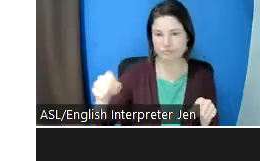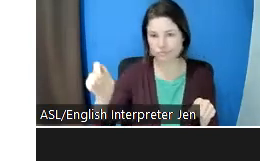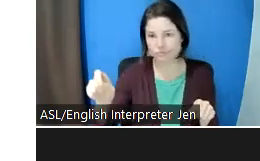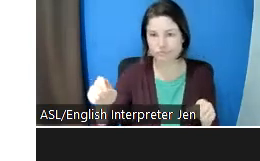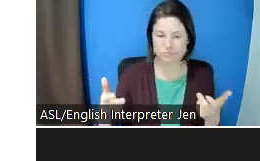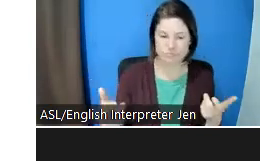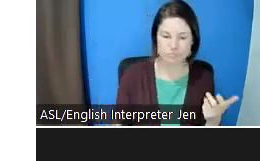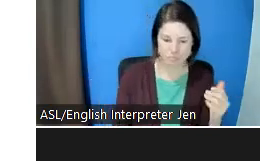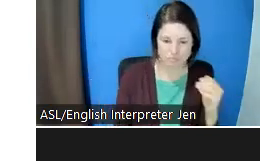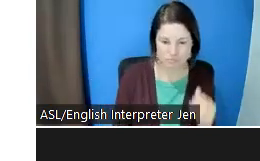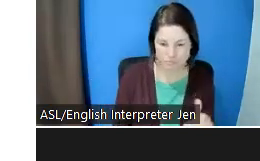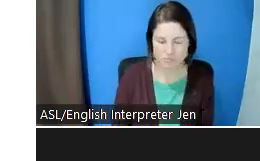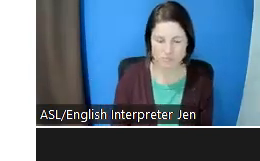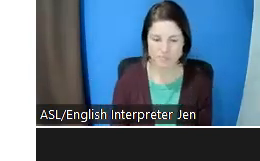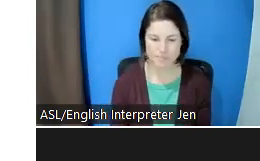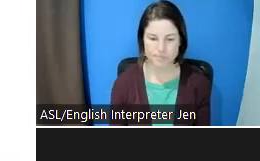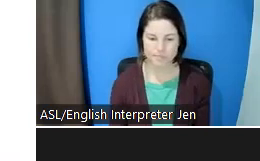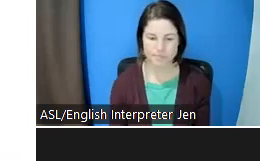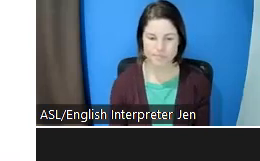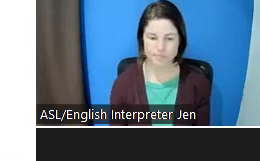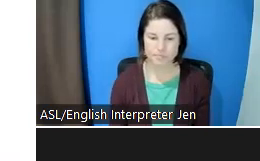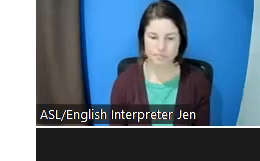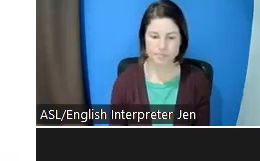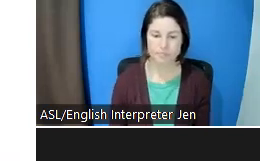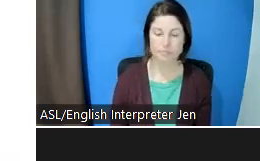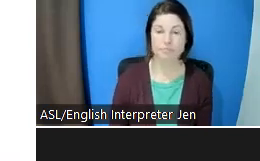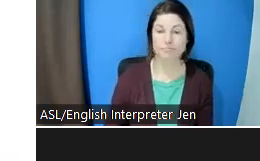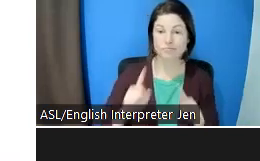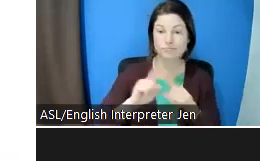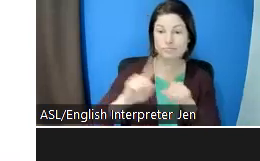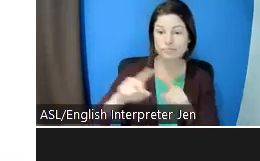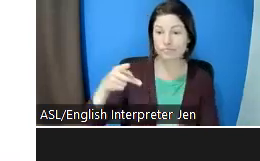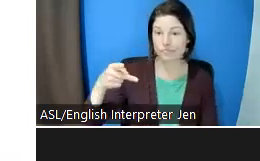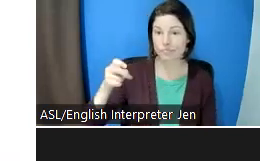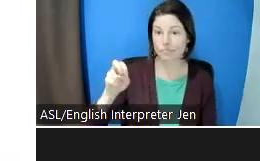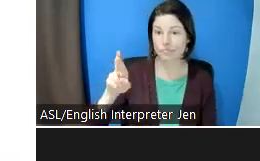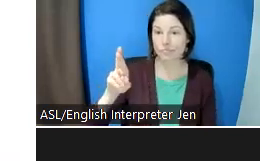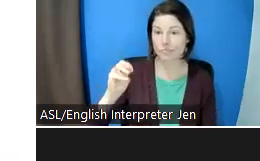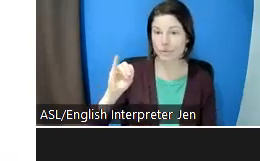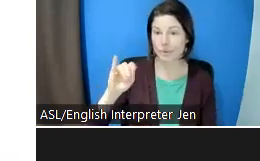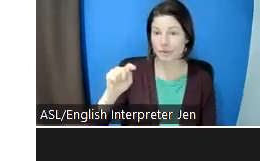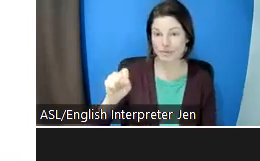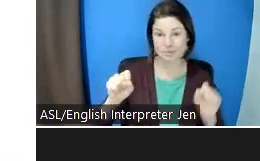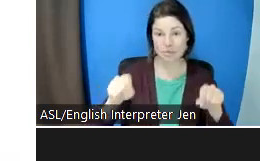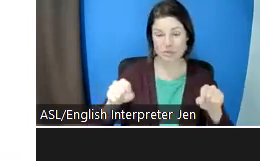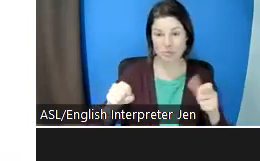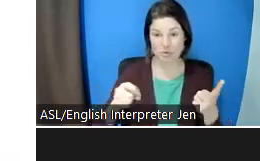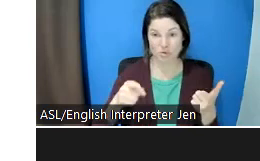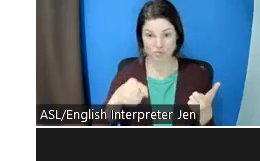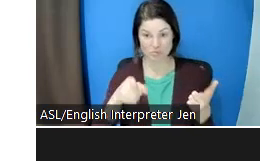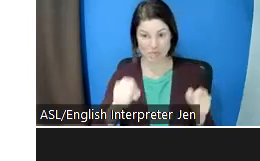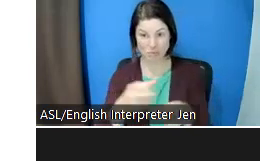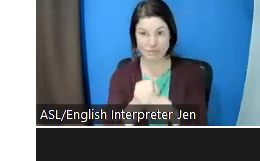confirming that you can obtain all necessary permits if applicable. confirming